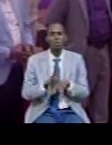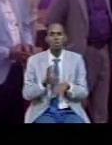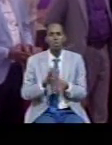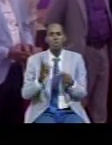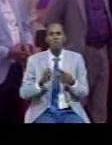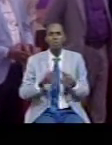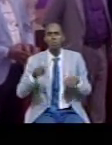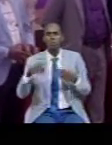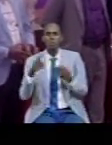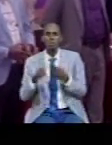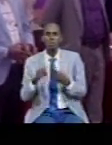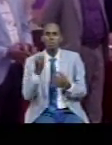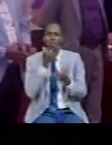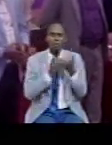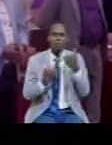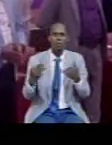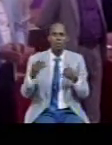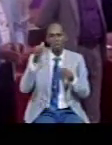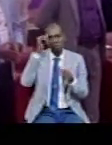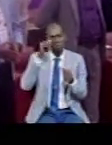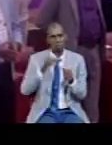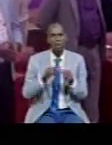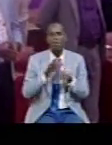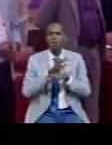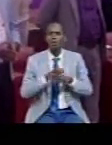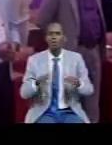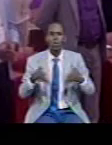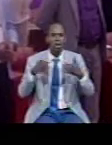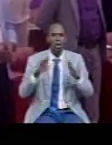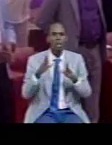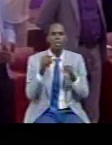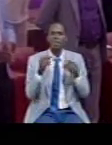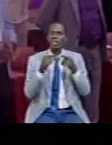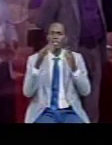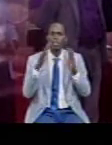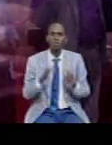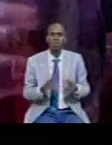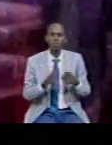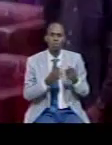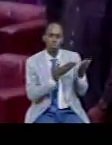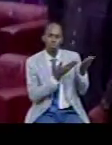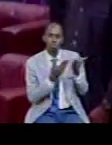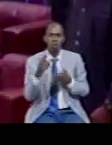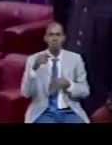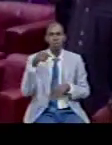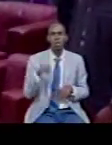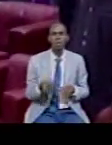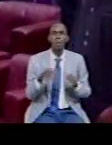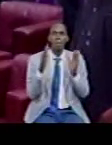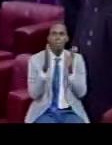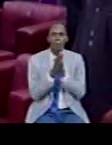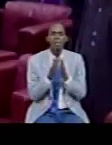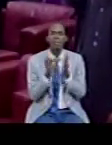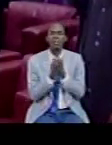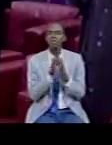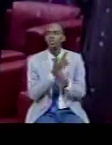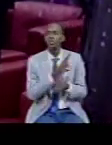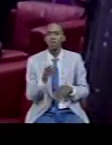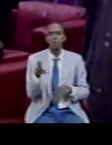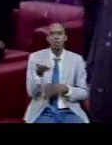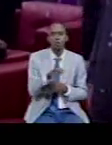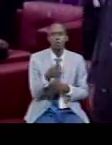that. Remember, you will not allow the enemy to pull you down. Pray that no compromise.